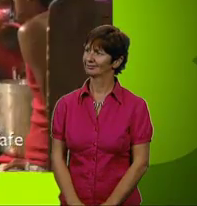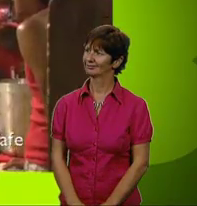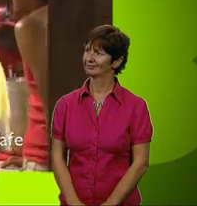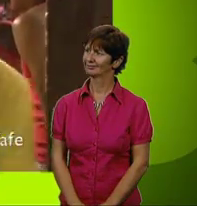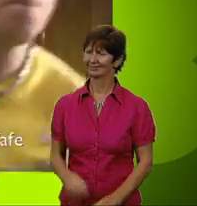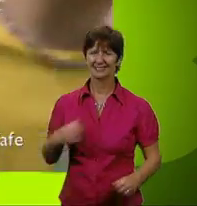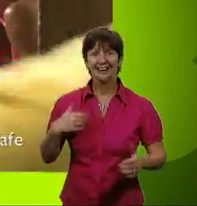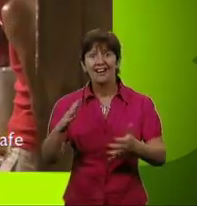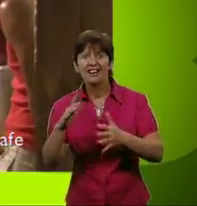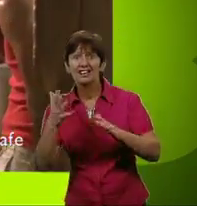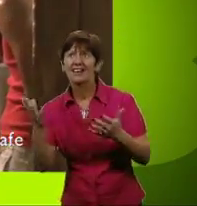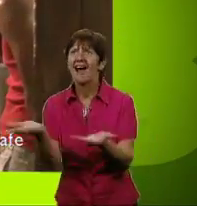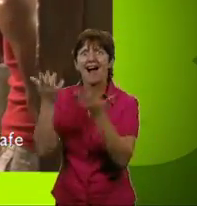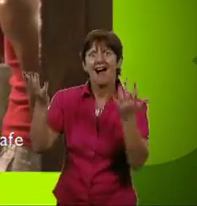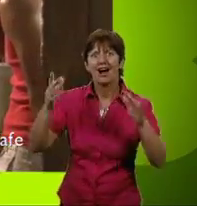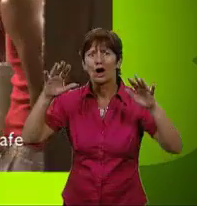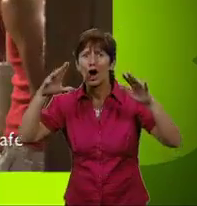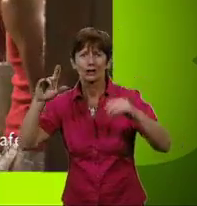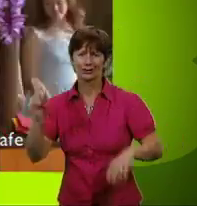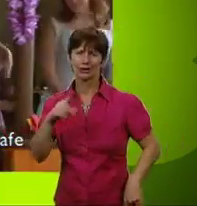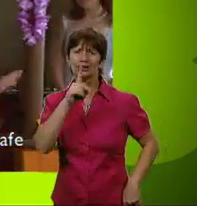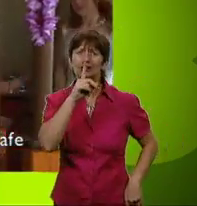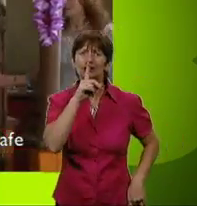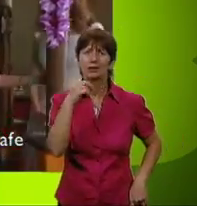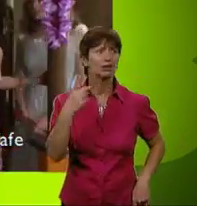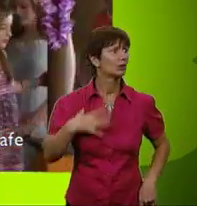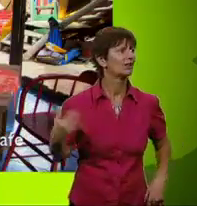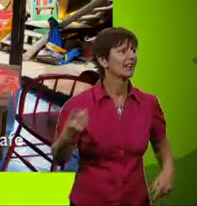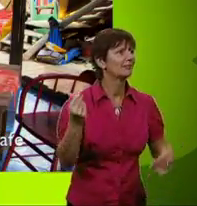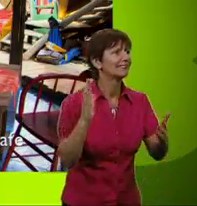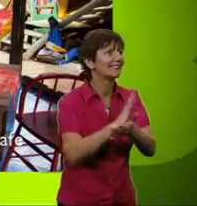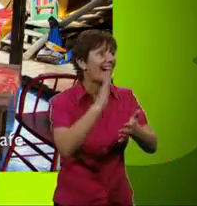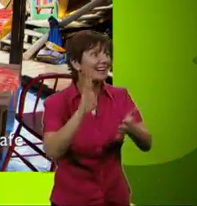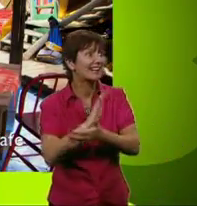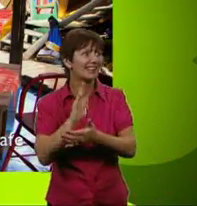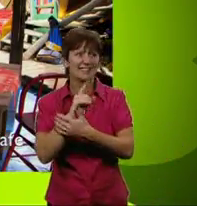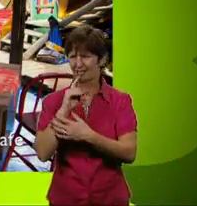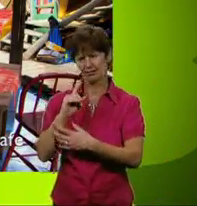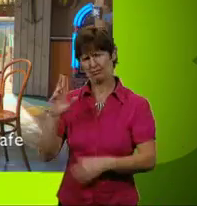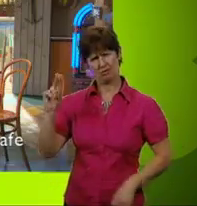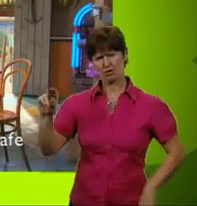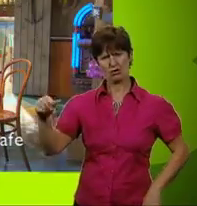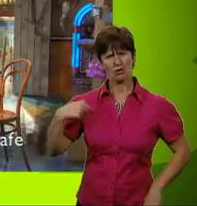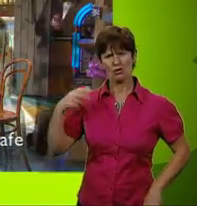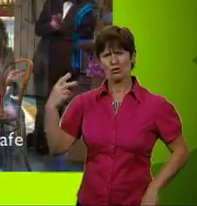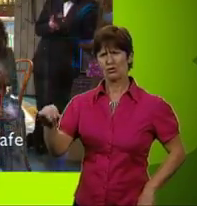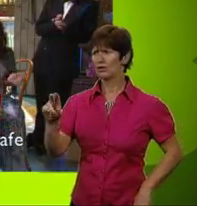Next time on Paradise Cafe, we are not entertaining ghosts. Shh. Who here would like some entertainment?